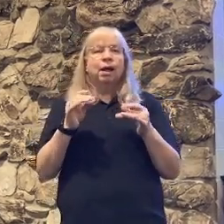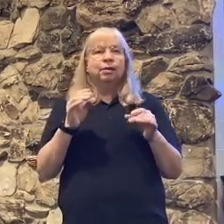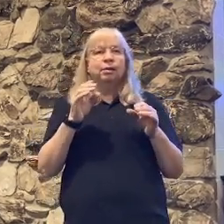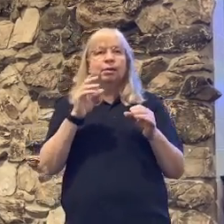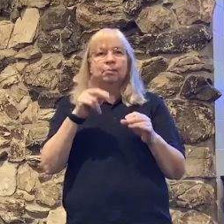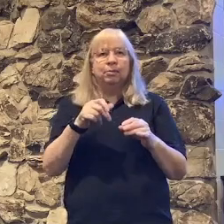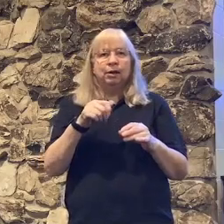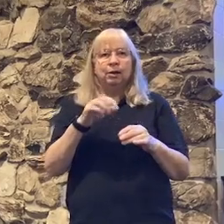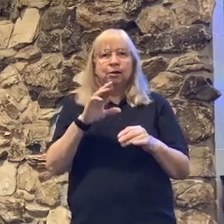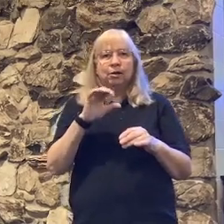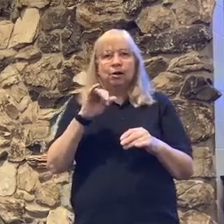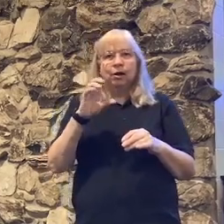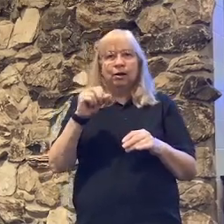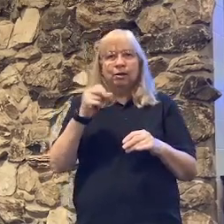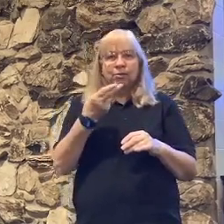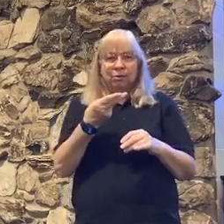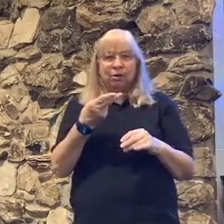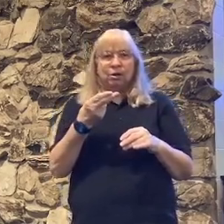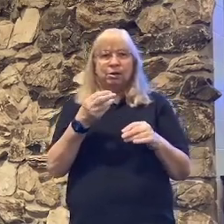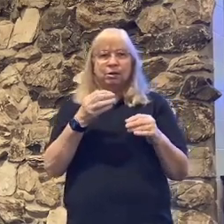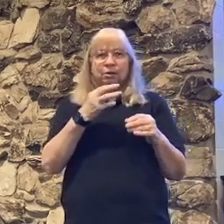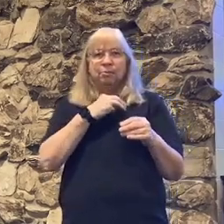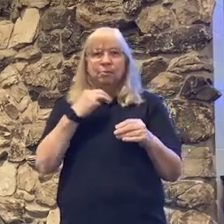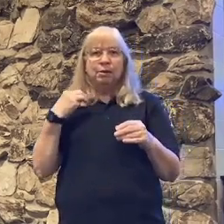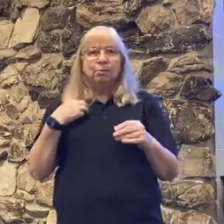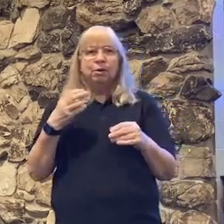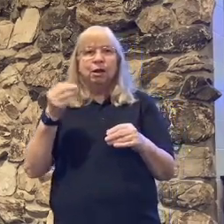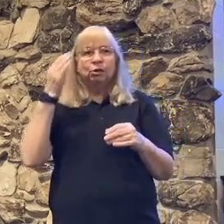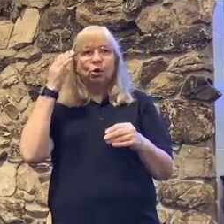where to go, what to do.